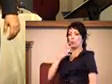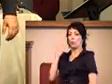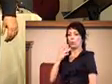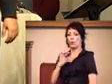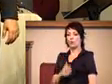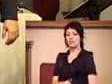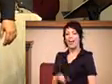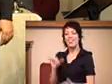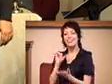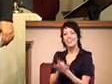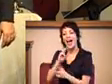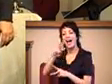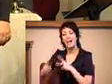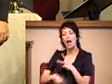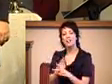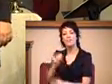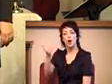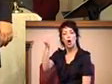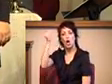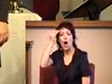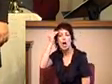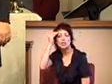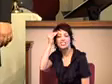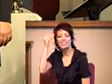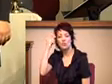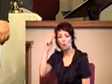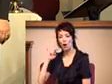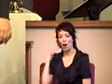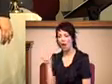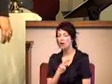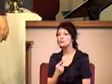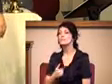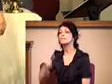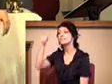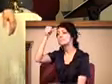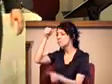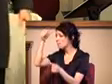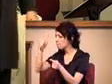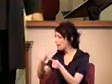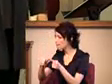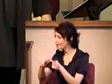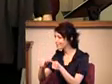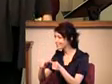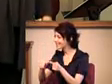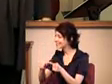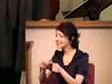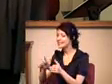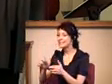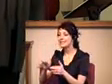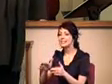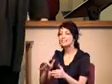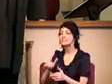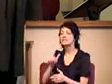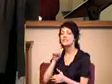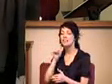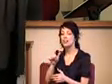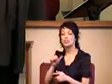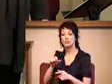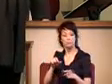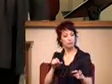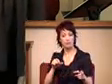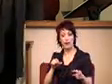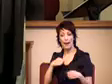whew. It's that type of consciousness for us to really keep in mind that does not in any way undermine his pain or hurt